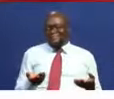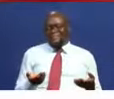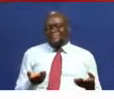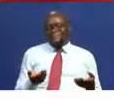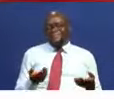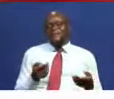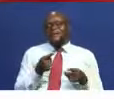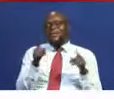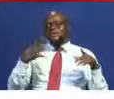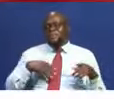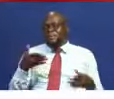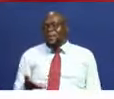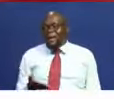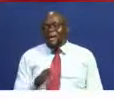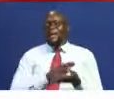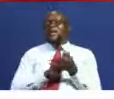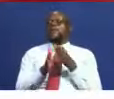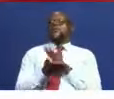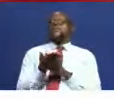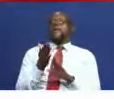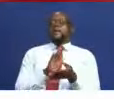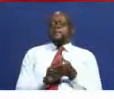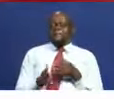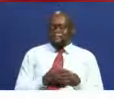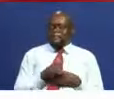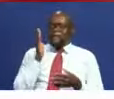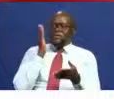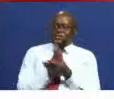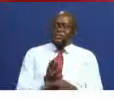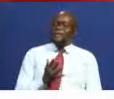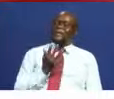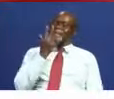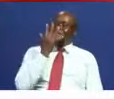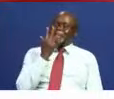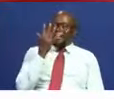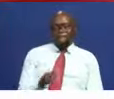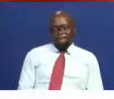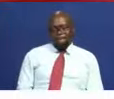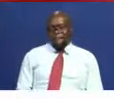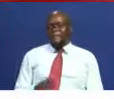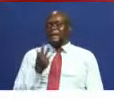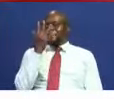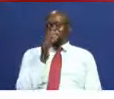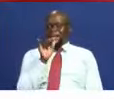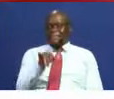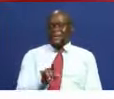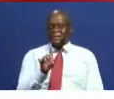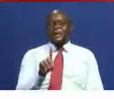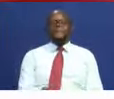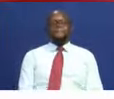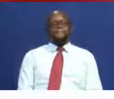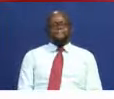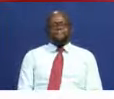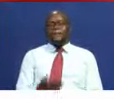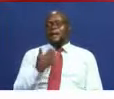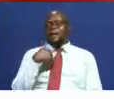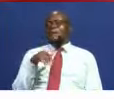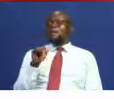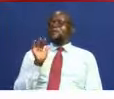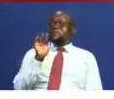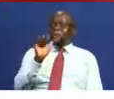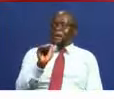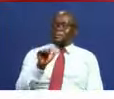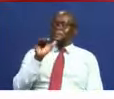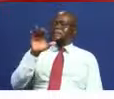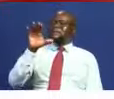nowhere to be seen, Mr. Speaker. It's a shame. It's a shame. I want to call upon